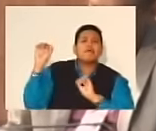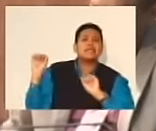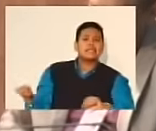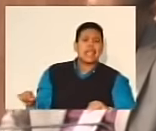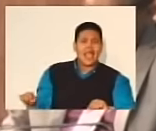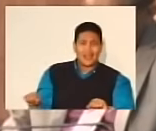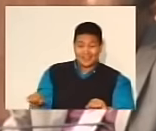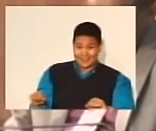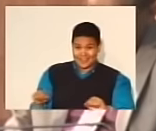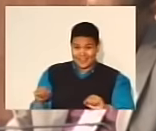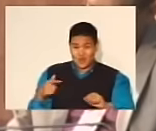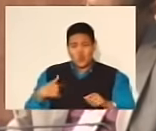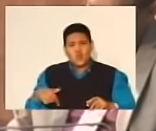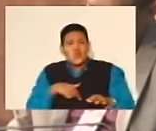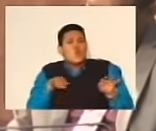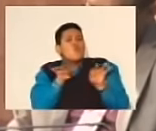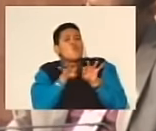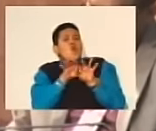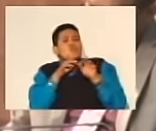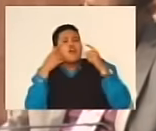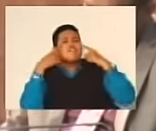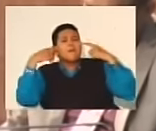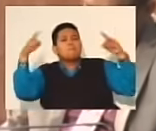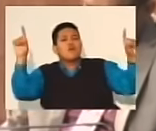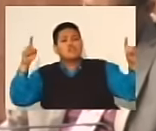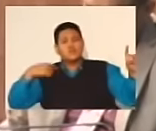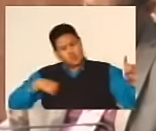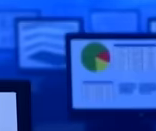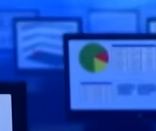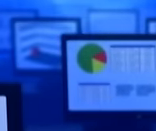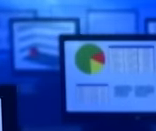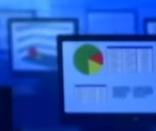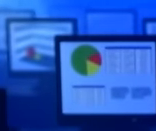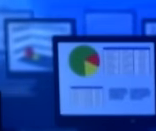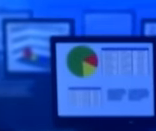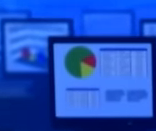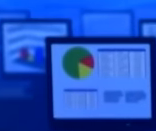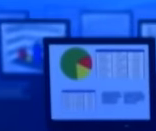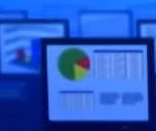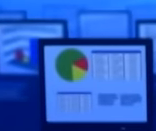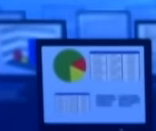worthy of prosperity. Indeed, we are destined for prosperity.